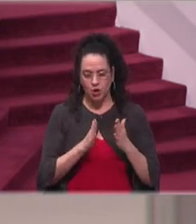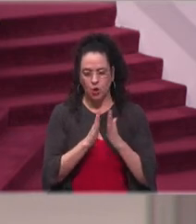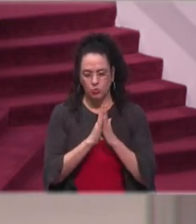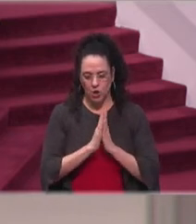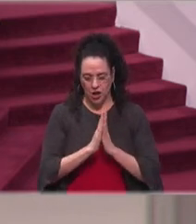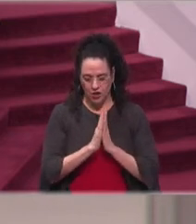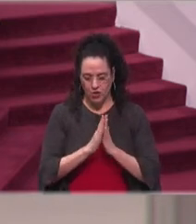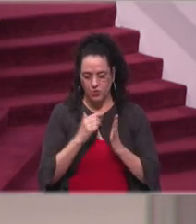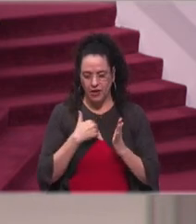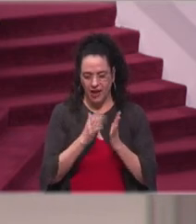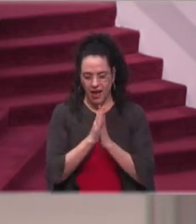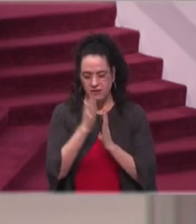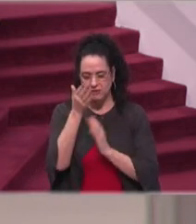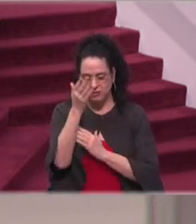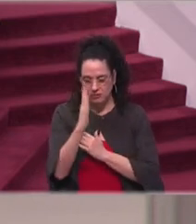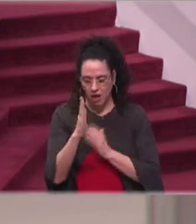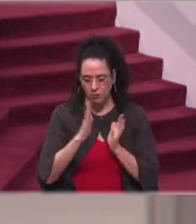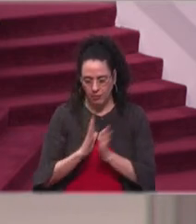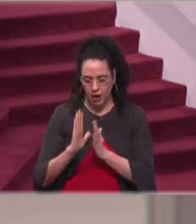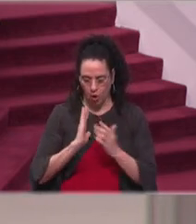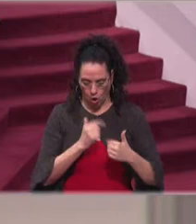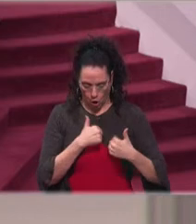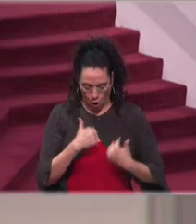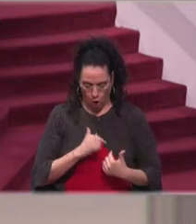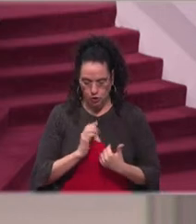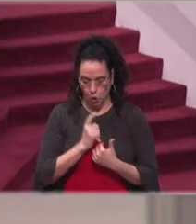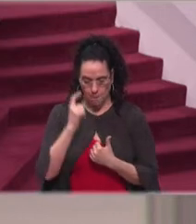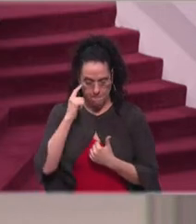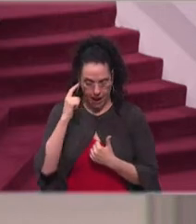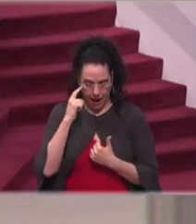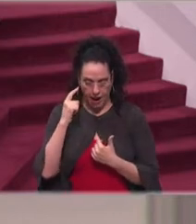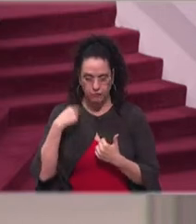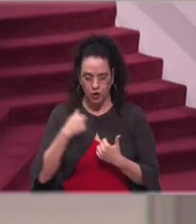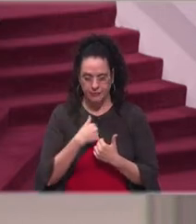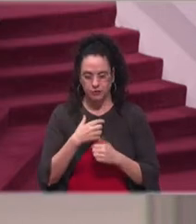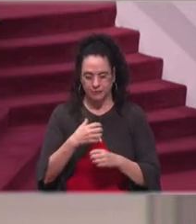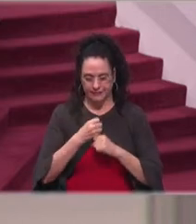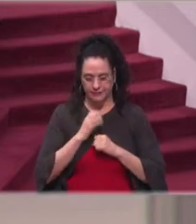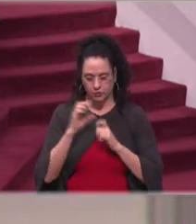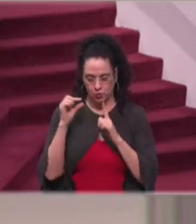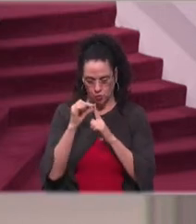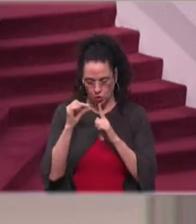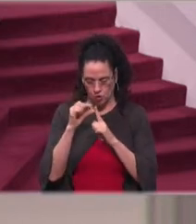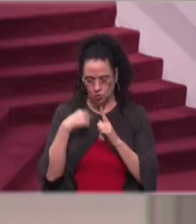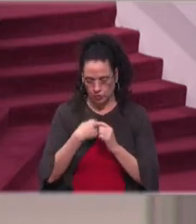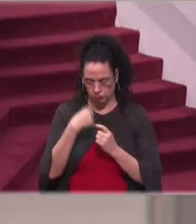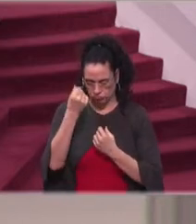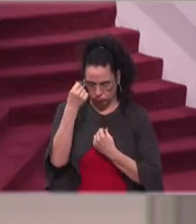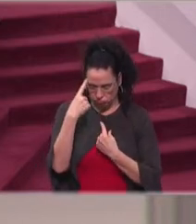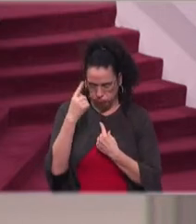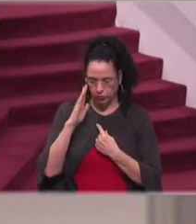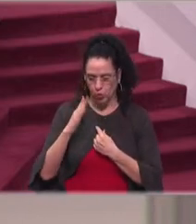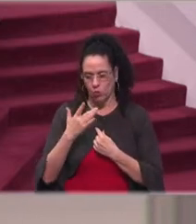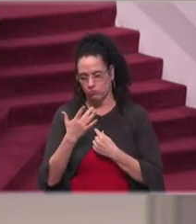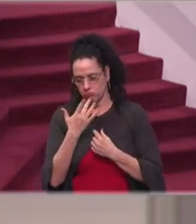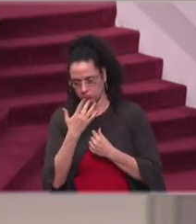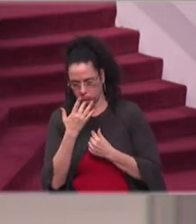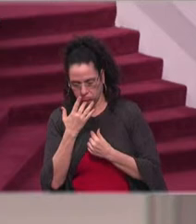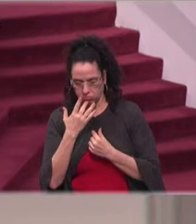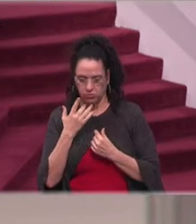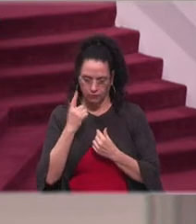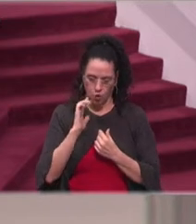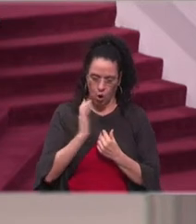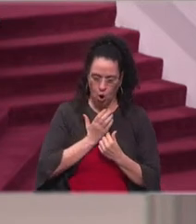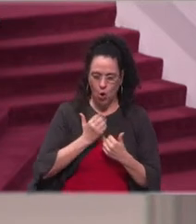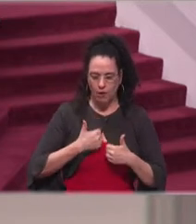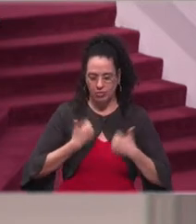hearts and minds to receive your word and ask that you keep us better understanding of your will and purpose over our lives. And when it's all said and done, Lord, we